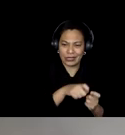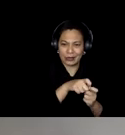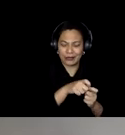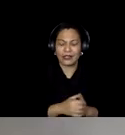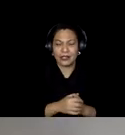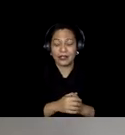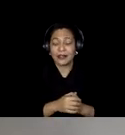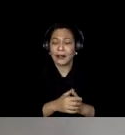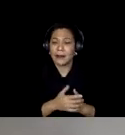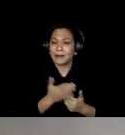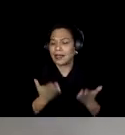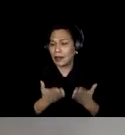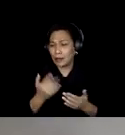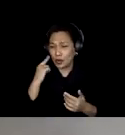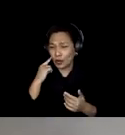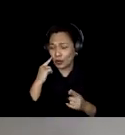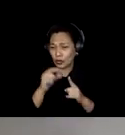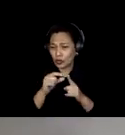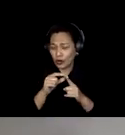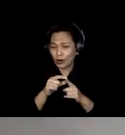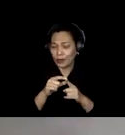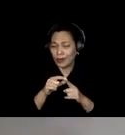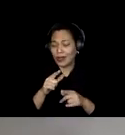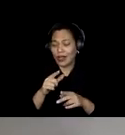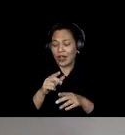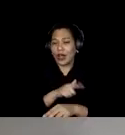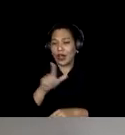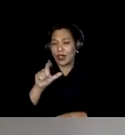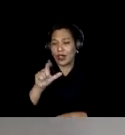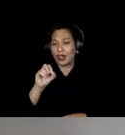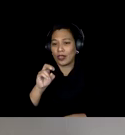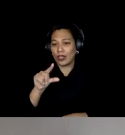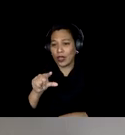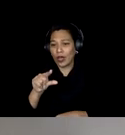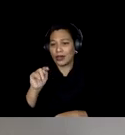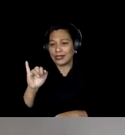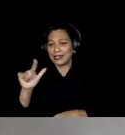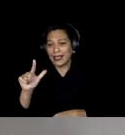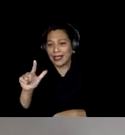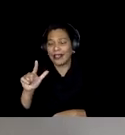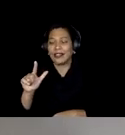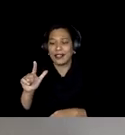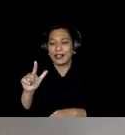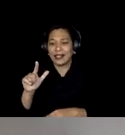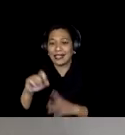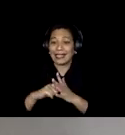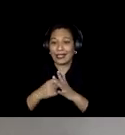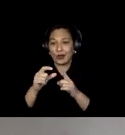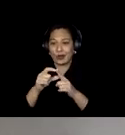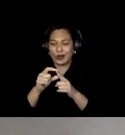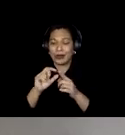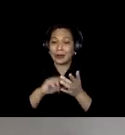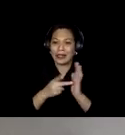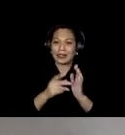you might have heard the term long tail keywords thrown around if you've ever looked into SEO. So these more